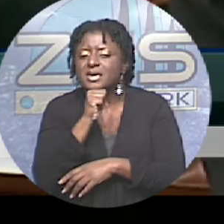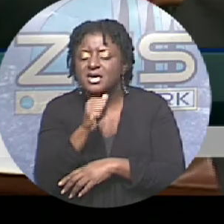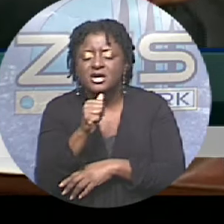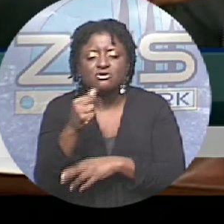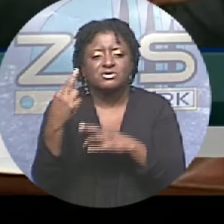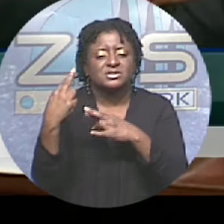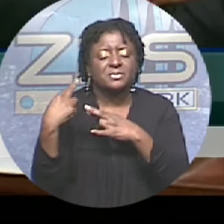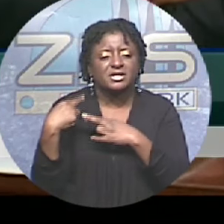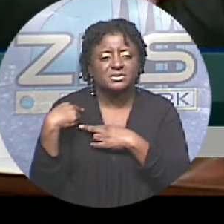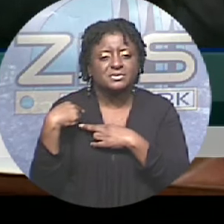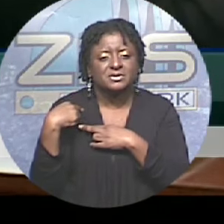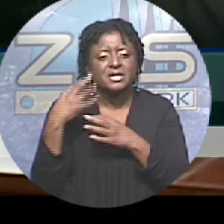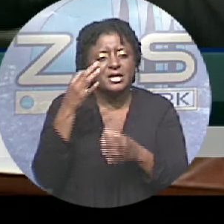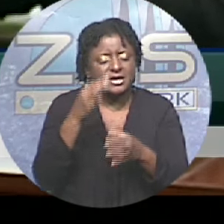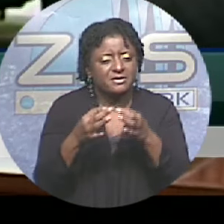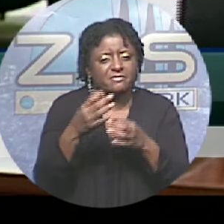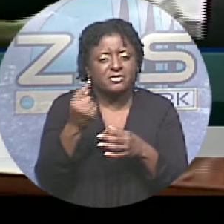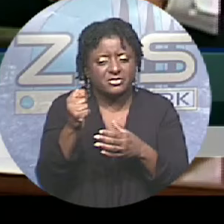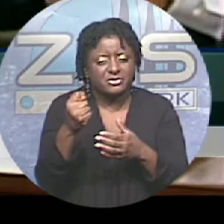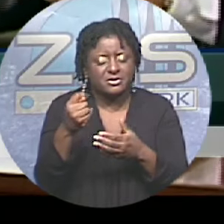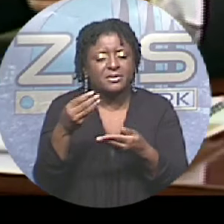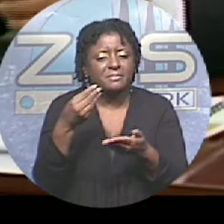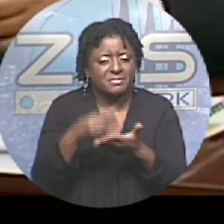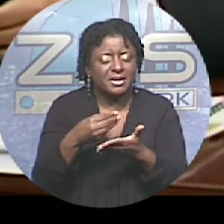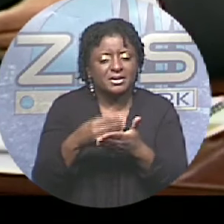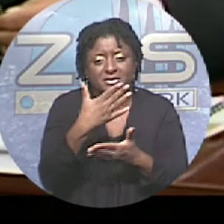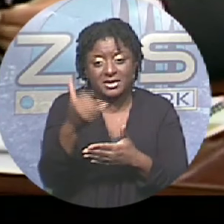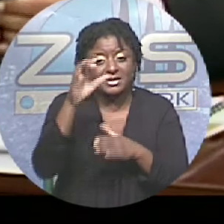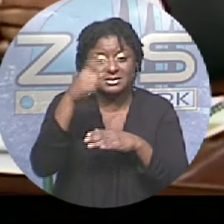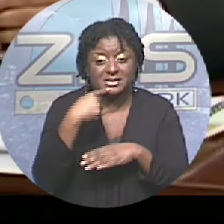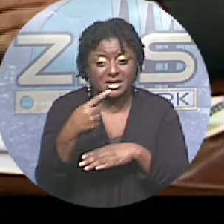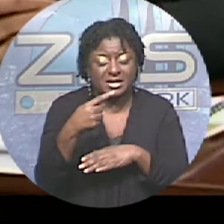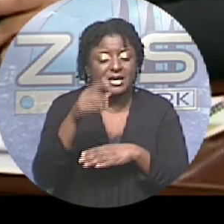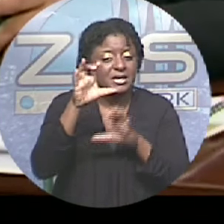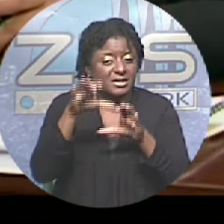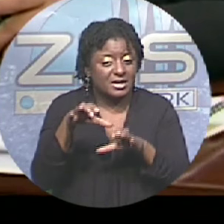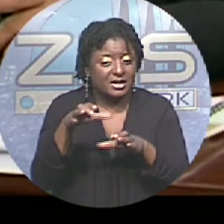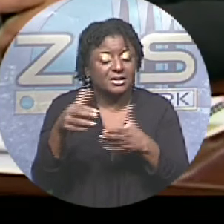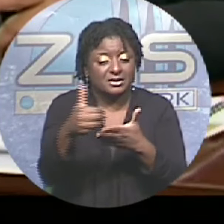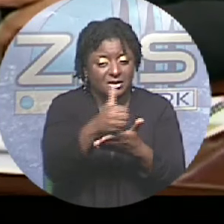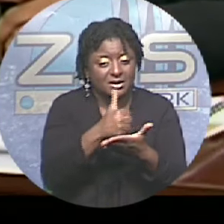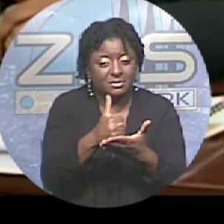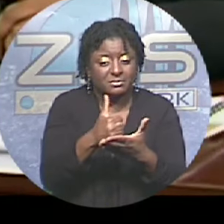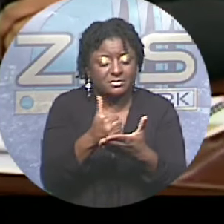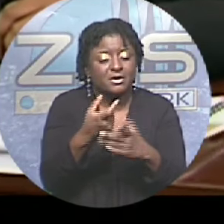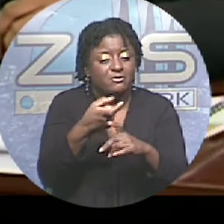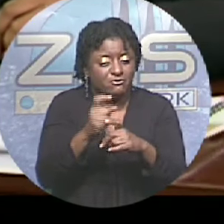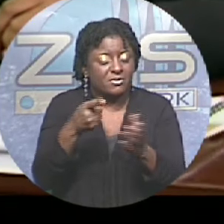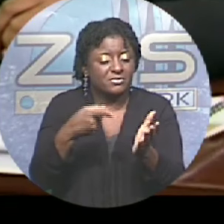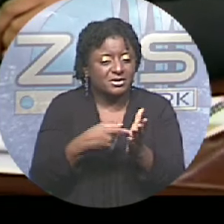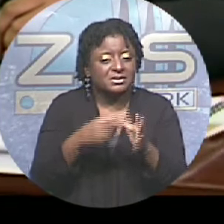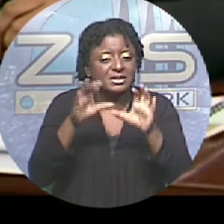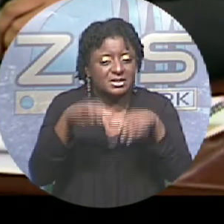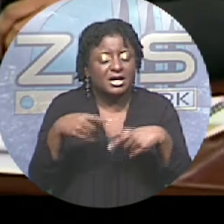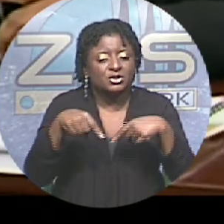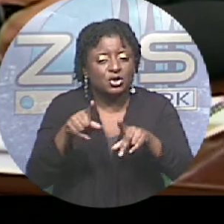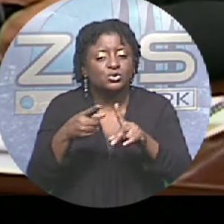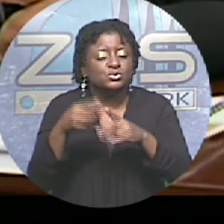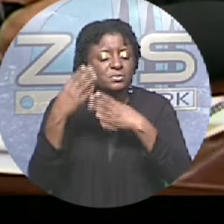revenue figures that they say could come from this can accrue to the Bahamian public, would